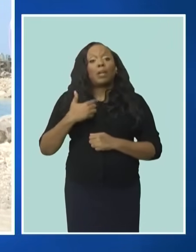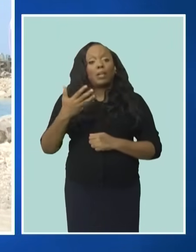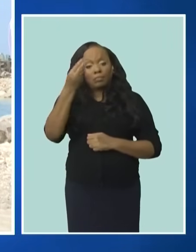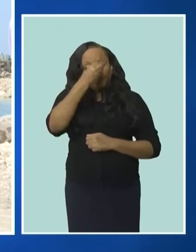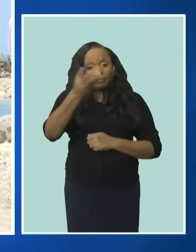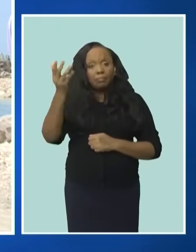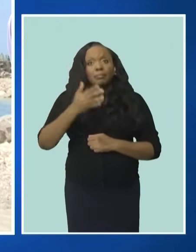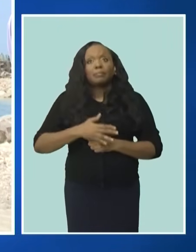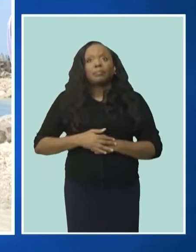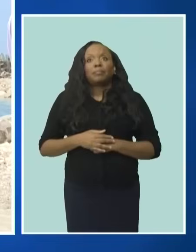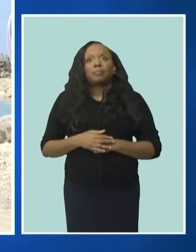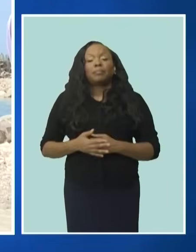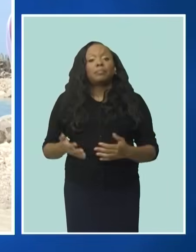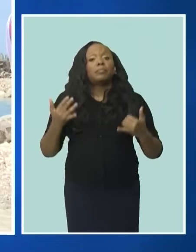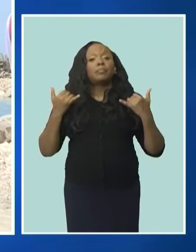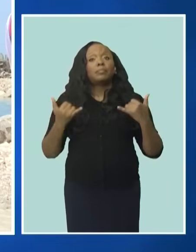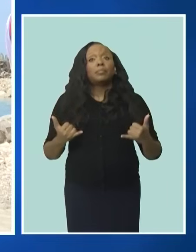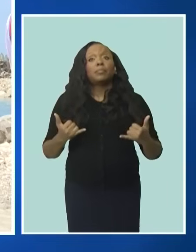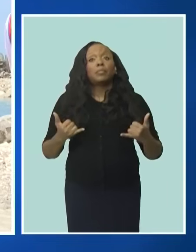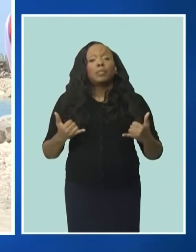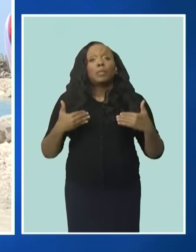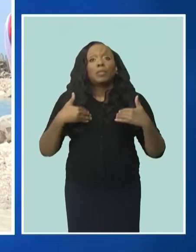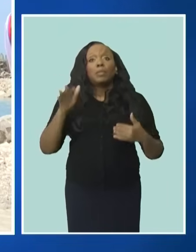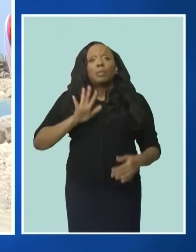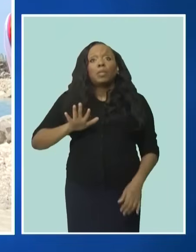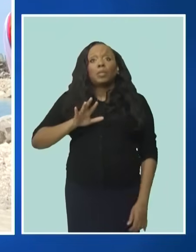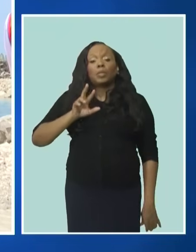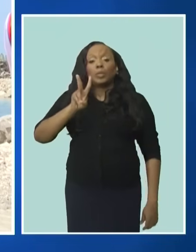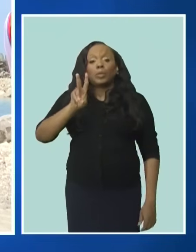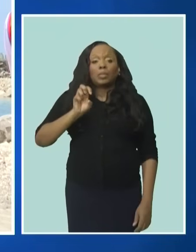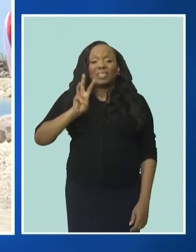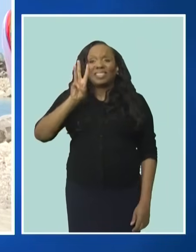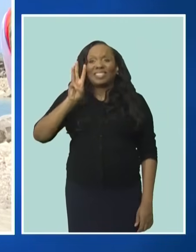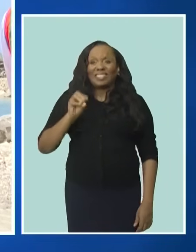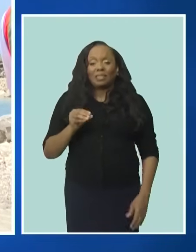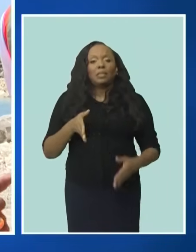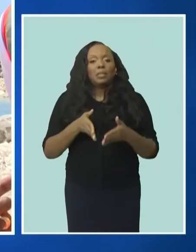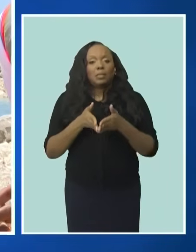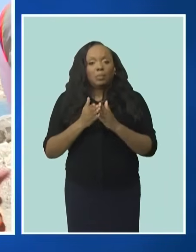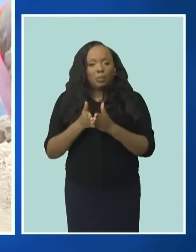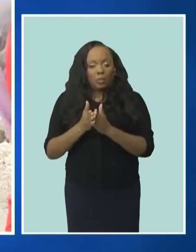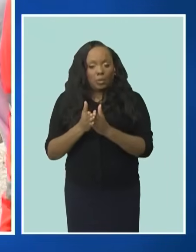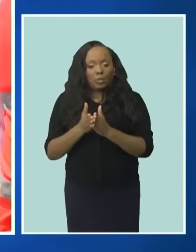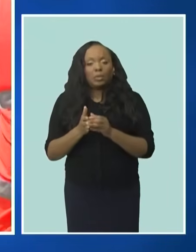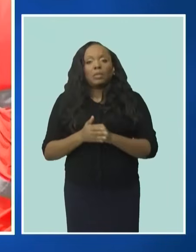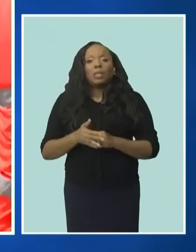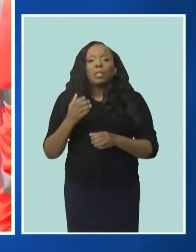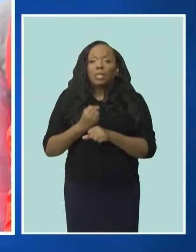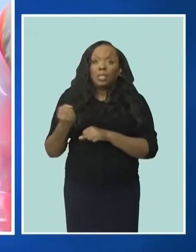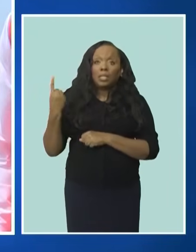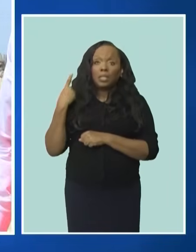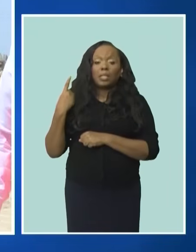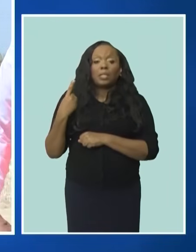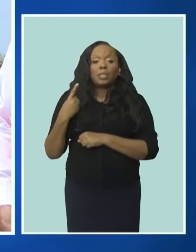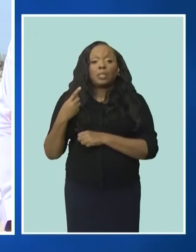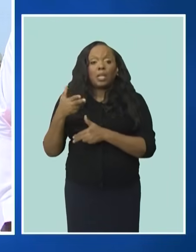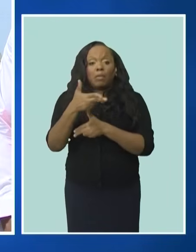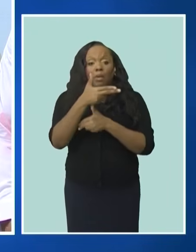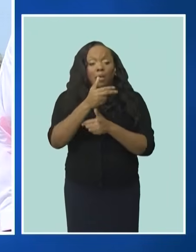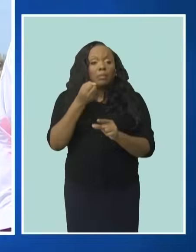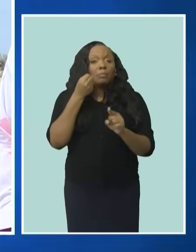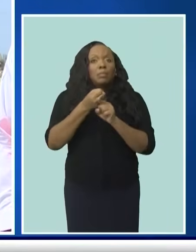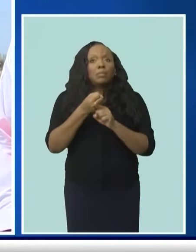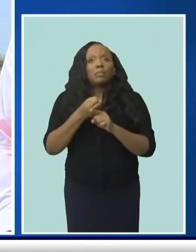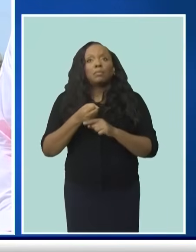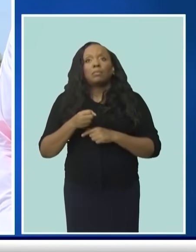now in our fishing fleet about 260 active boats. Last year, when Beryl hit, we had